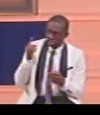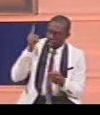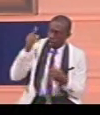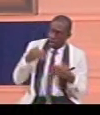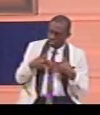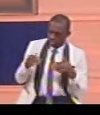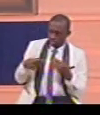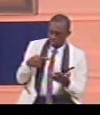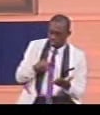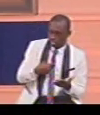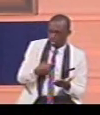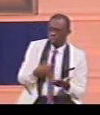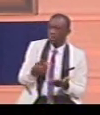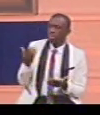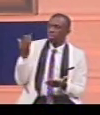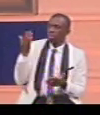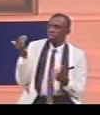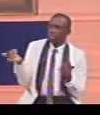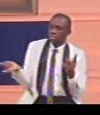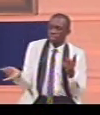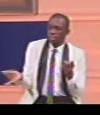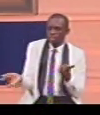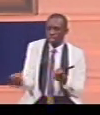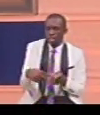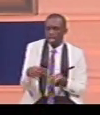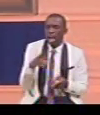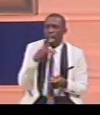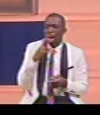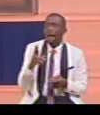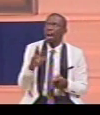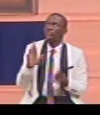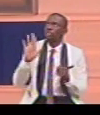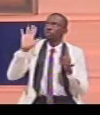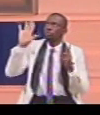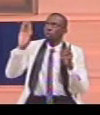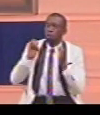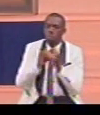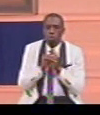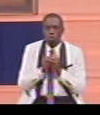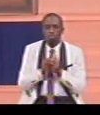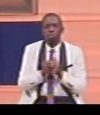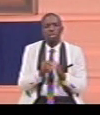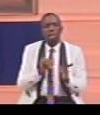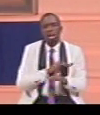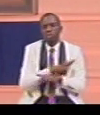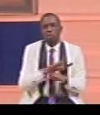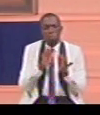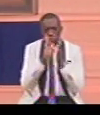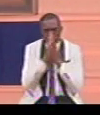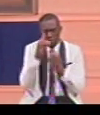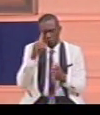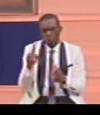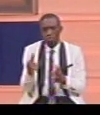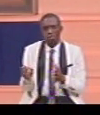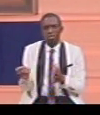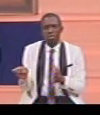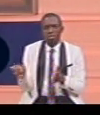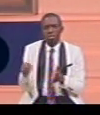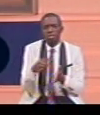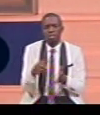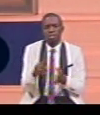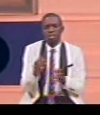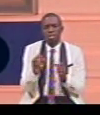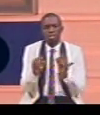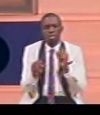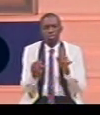verse 20, neither pray I for these alone. What that means is, neither pray I for these 11 disciples around